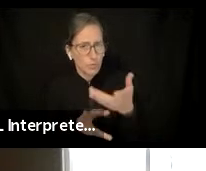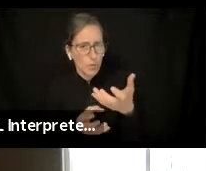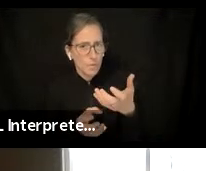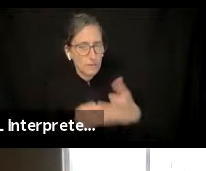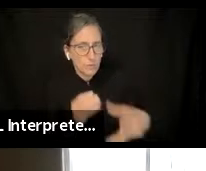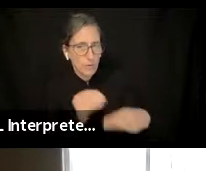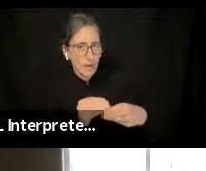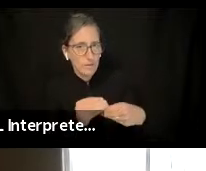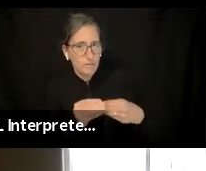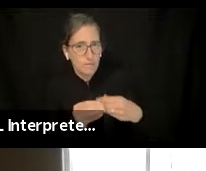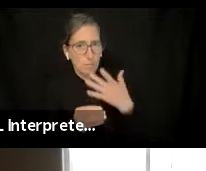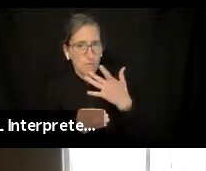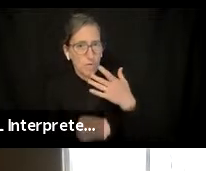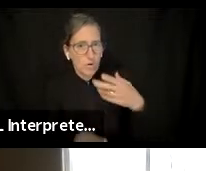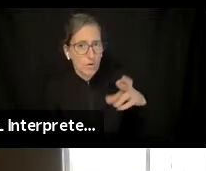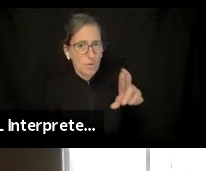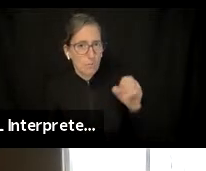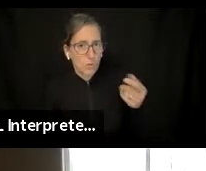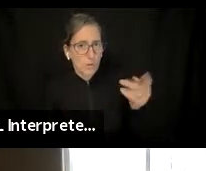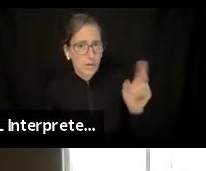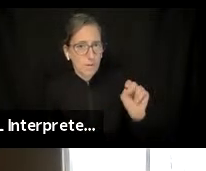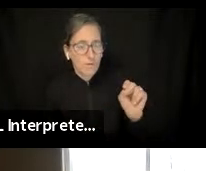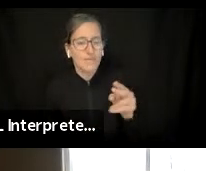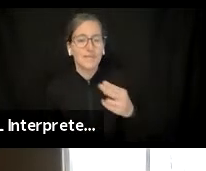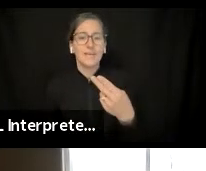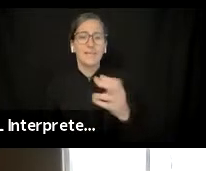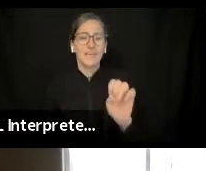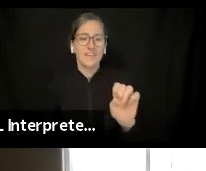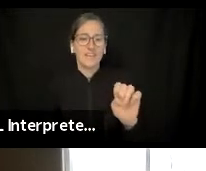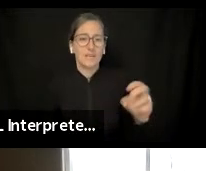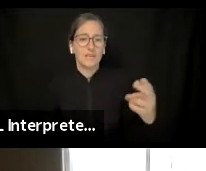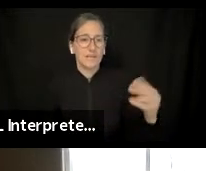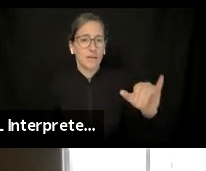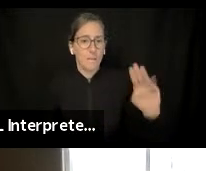him, I guess, I believe.